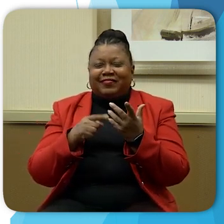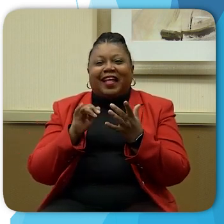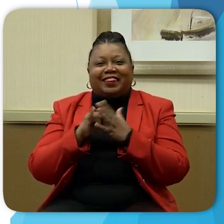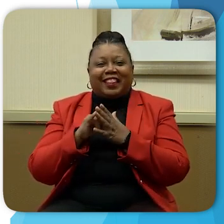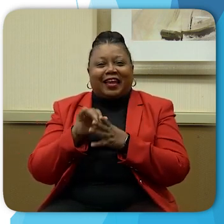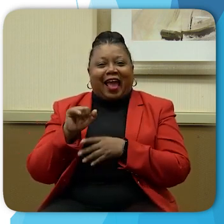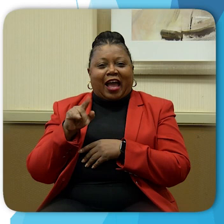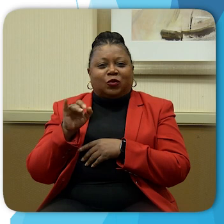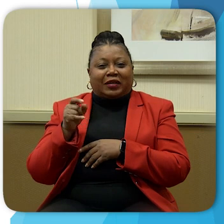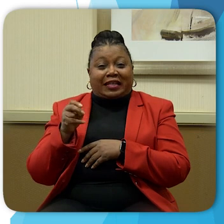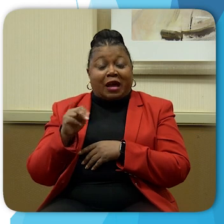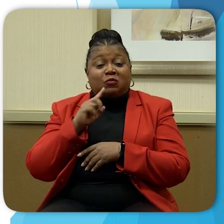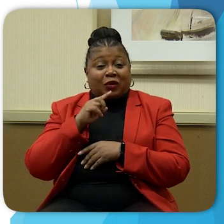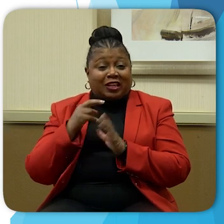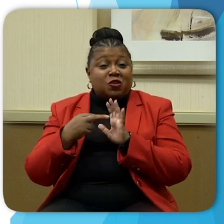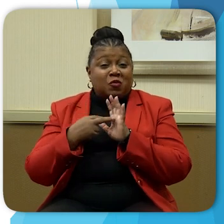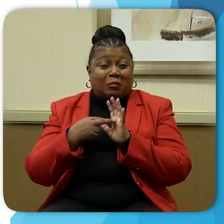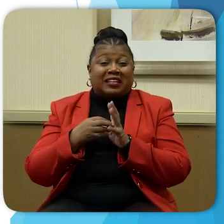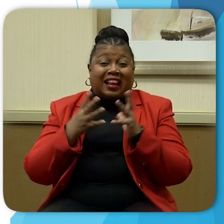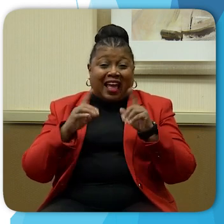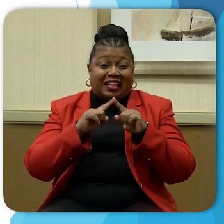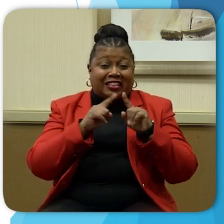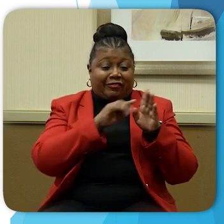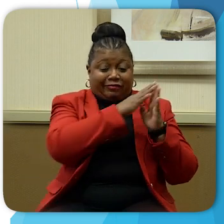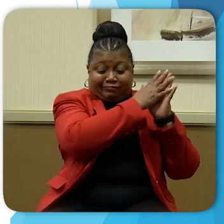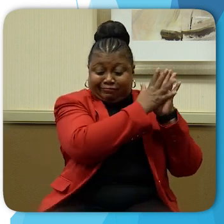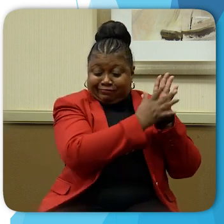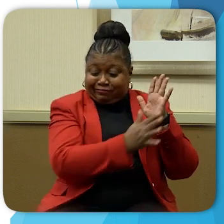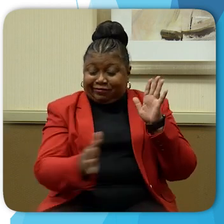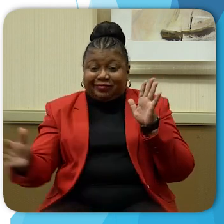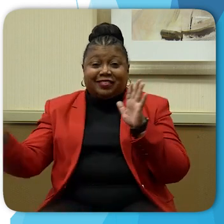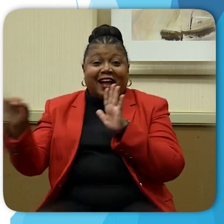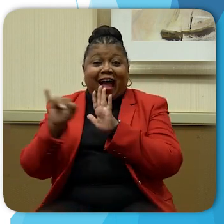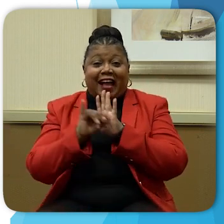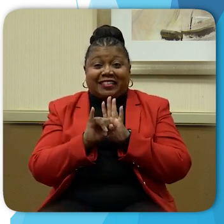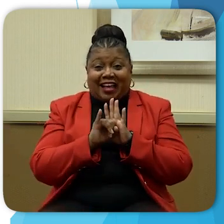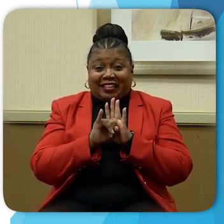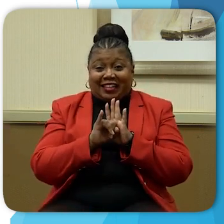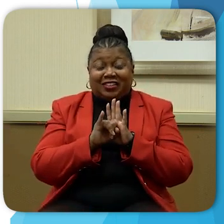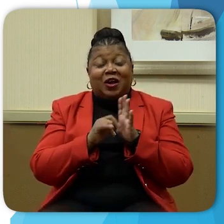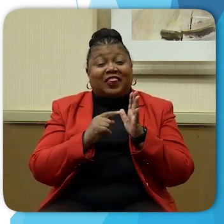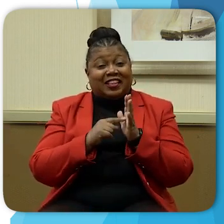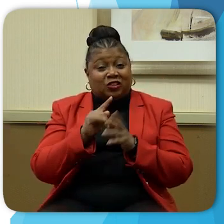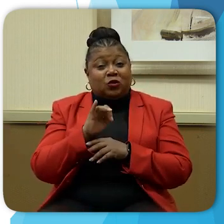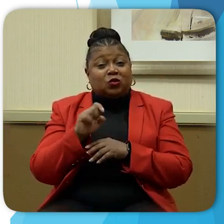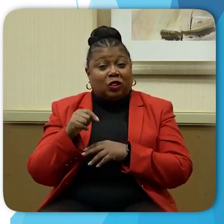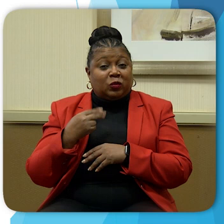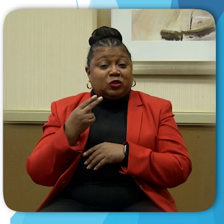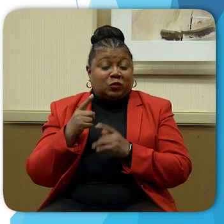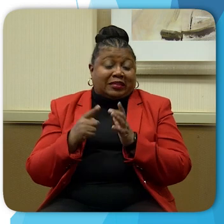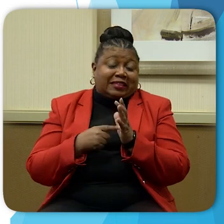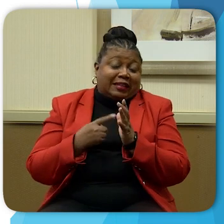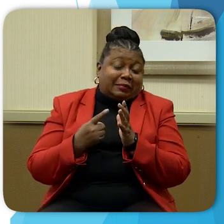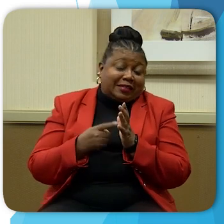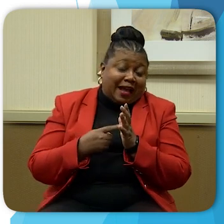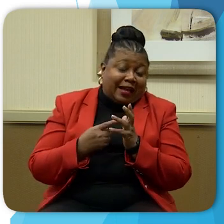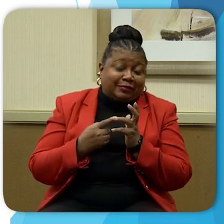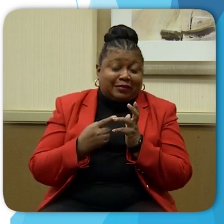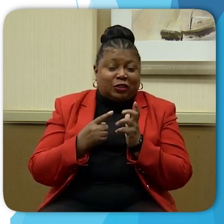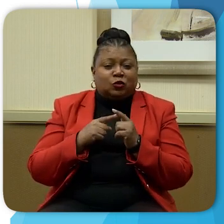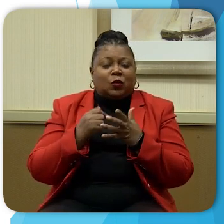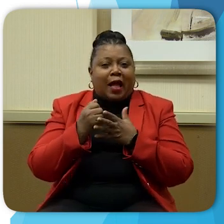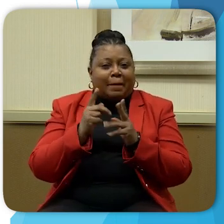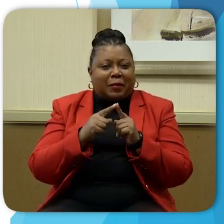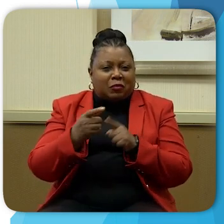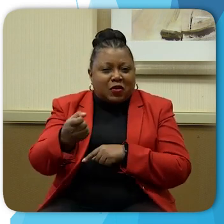that acronym really represents a lot of different spectrums of identity. And so this is a tool that we use sometimes to